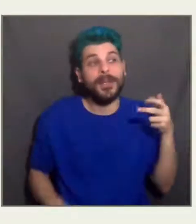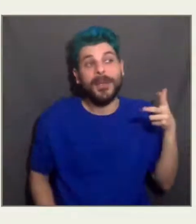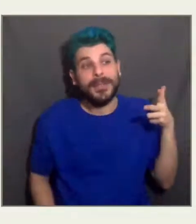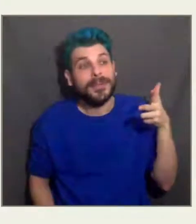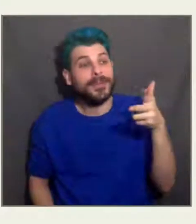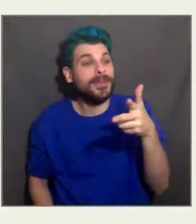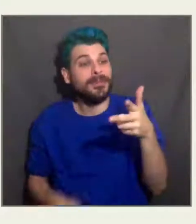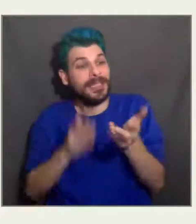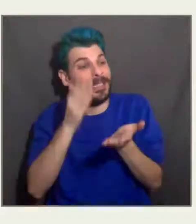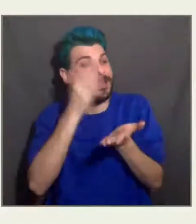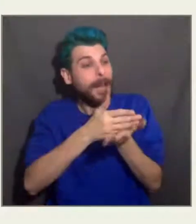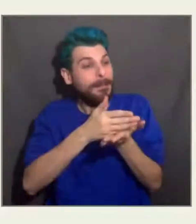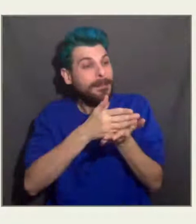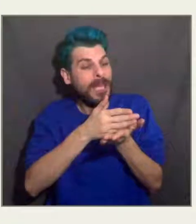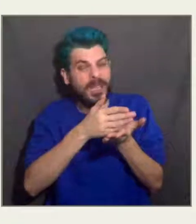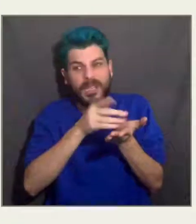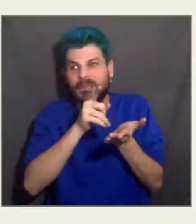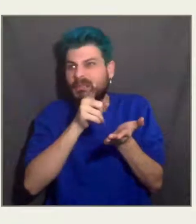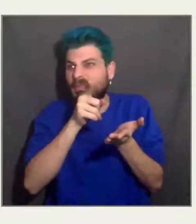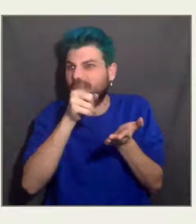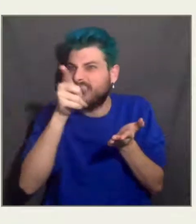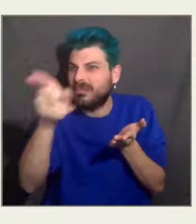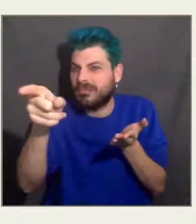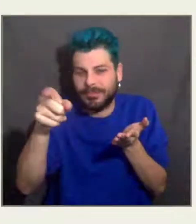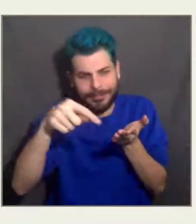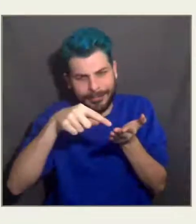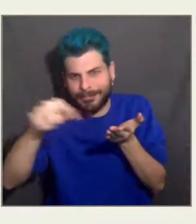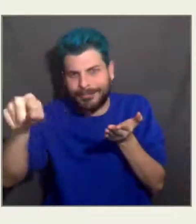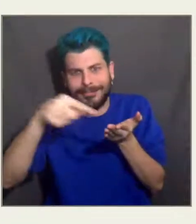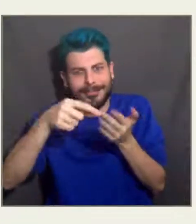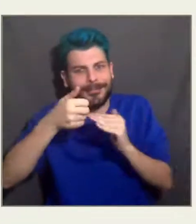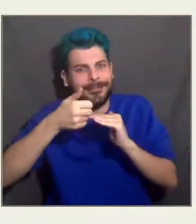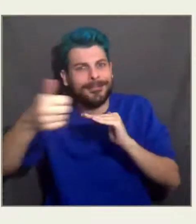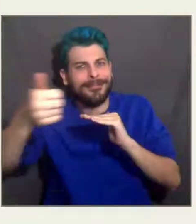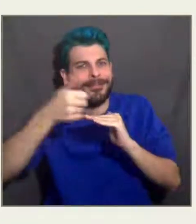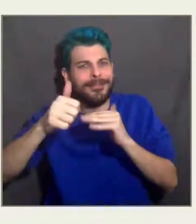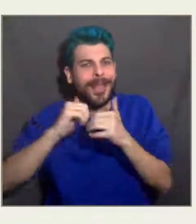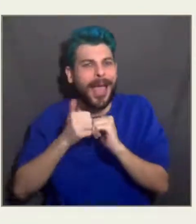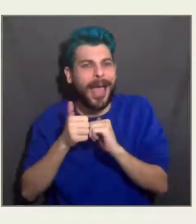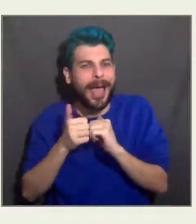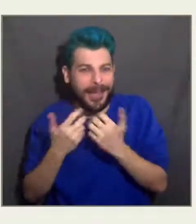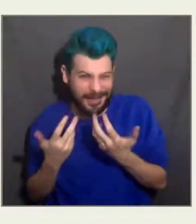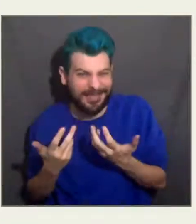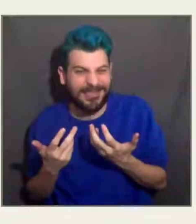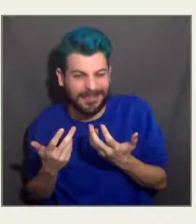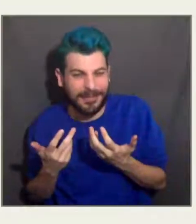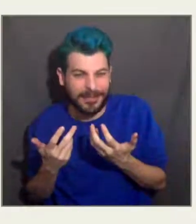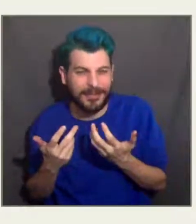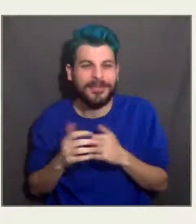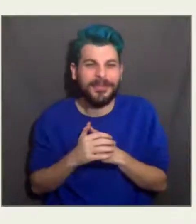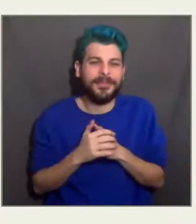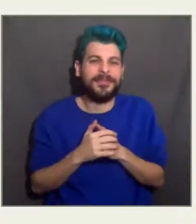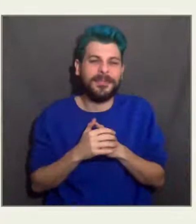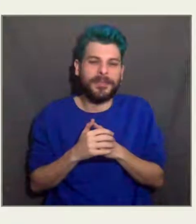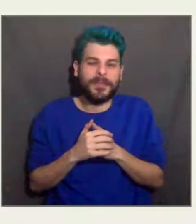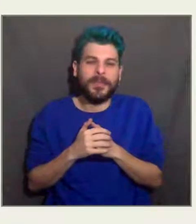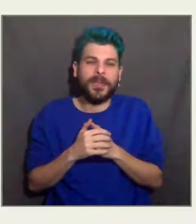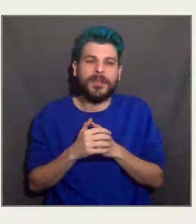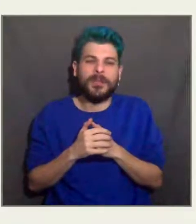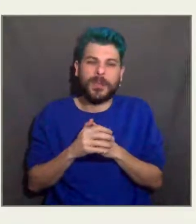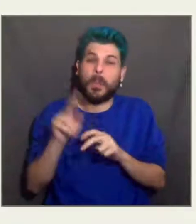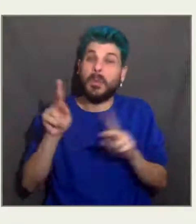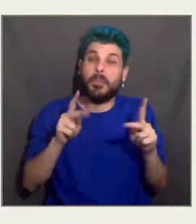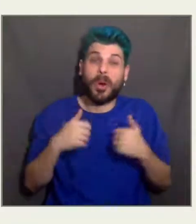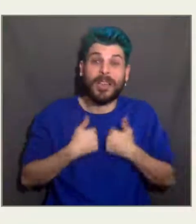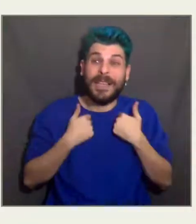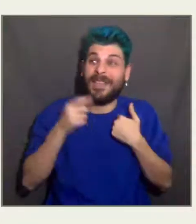So are some of the plans you talked about, do they include kind of that kind of thinking about those places out in the hinterlands, but that